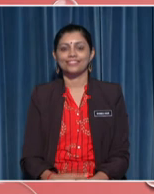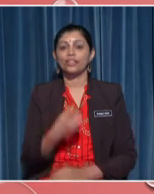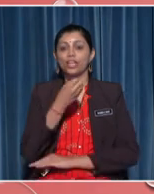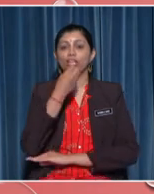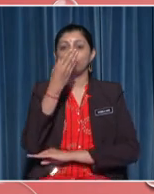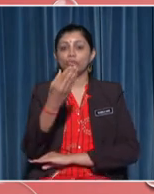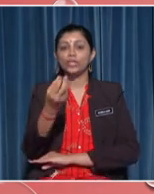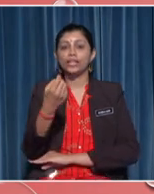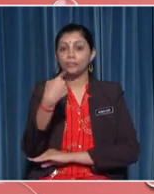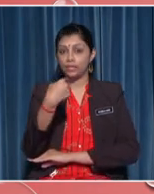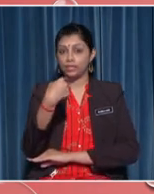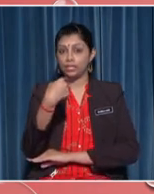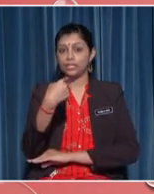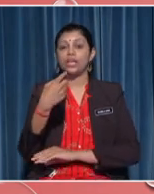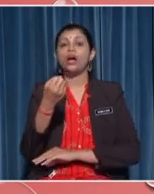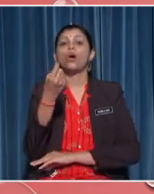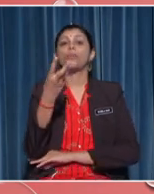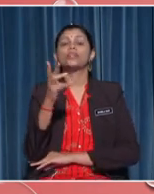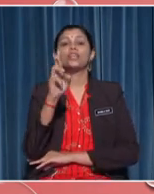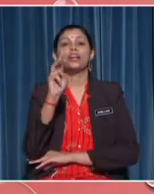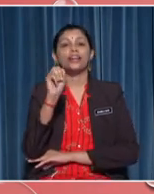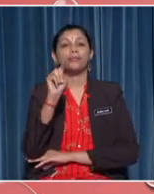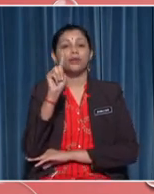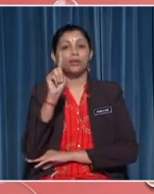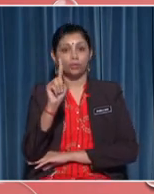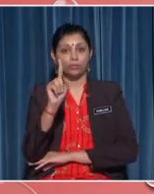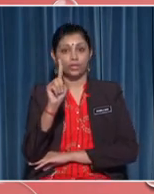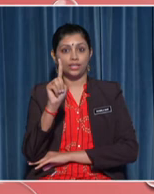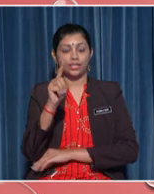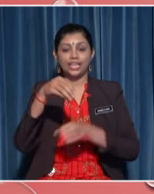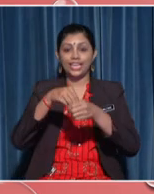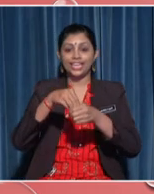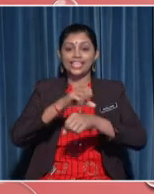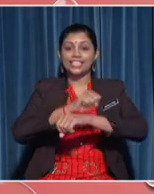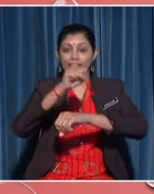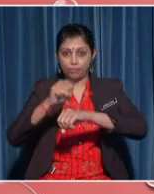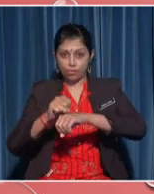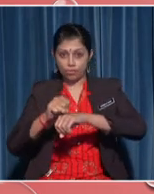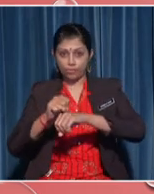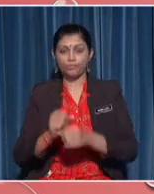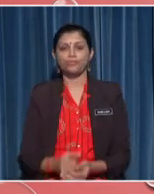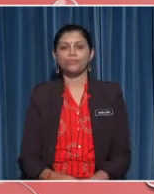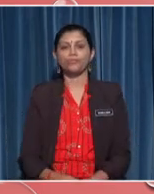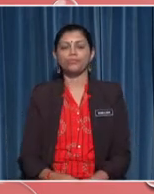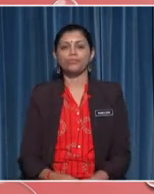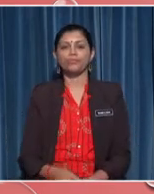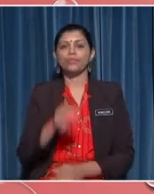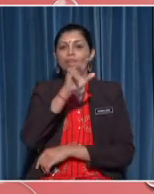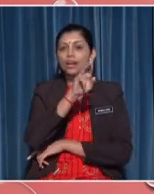State the value of 1 ringgit Malaysia in the Singapore currency.